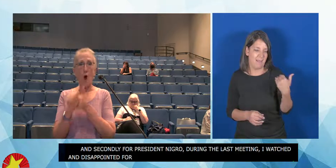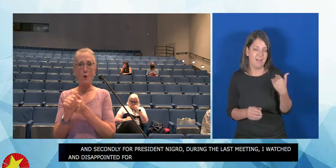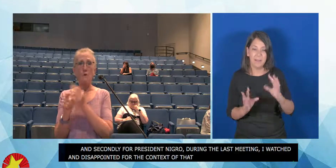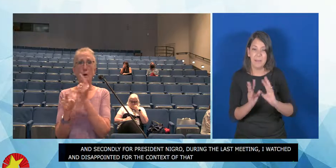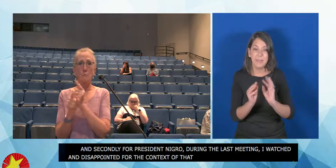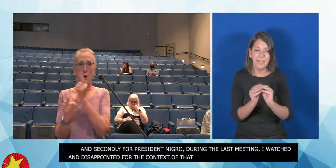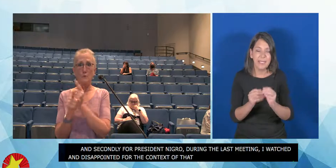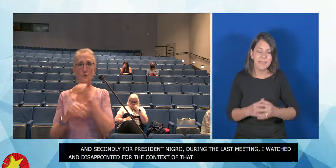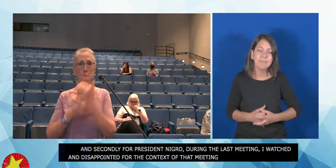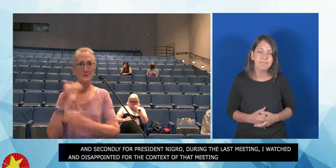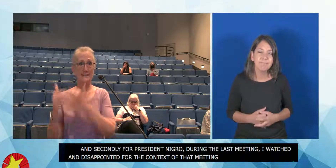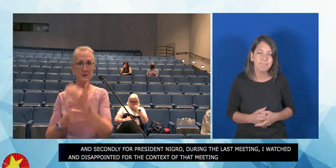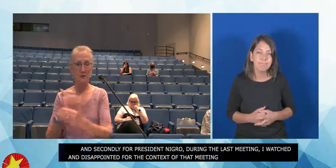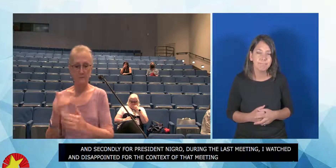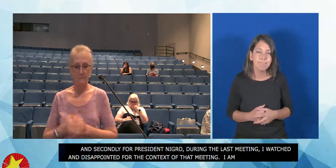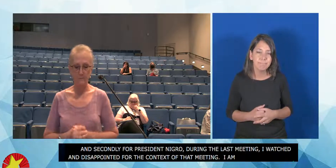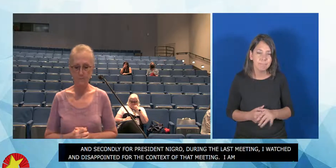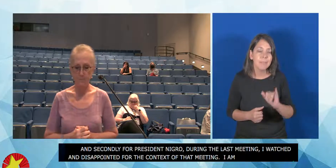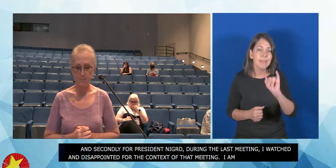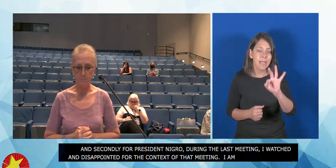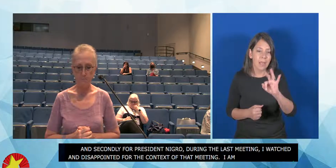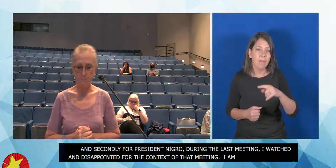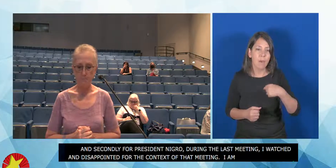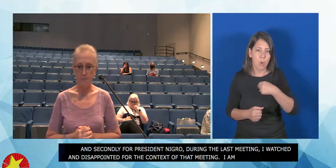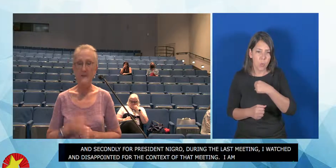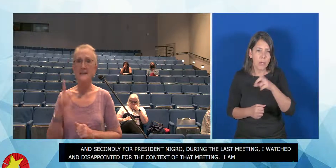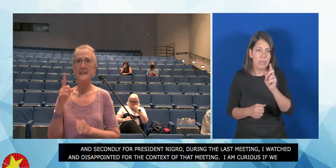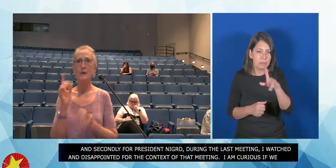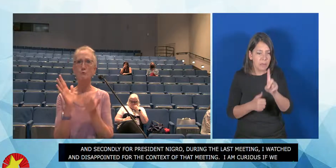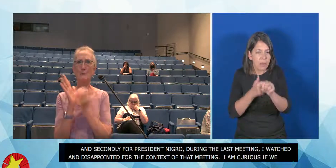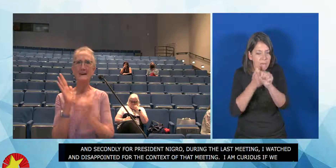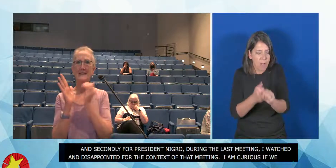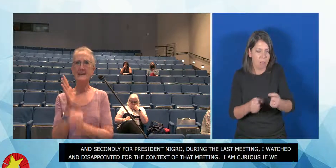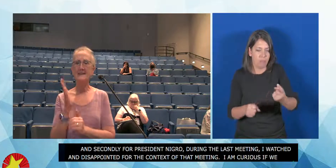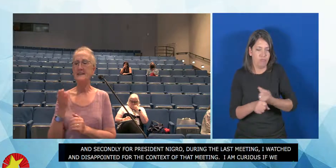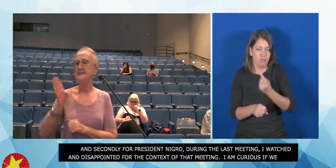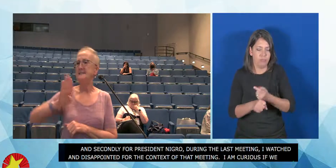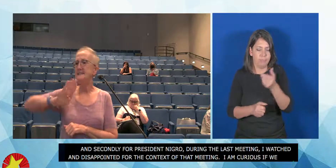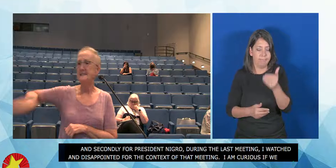I'm curious if we did truly follow appropriate procedure.